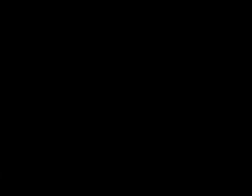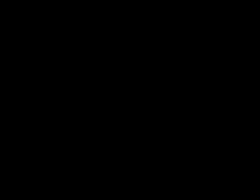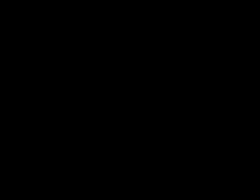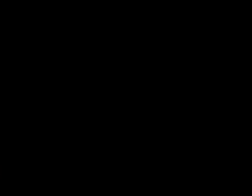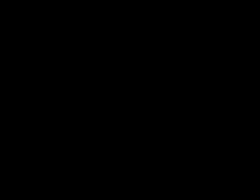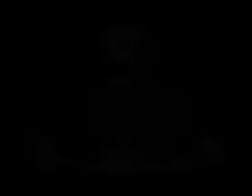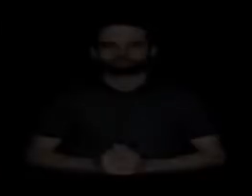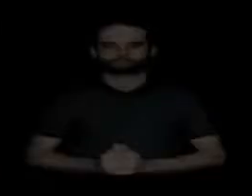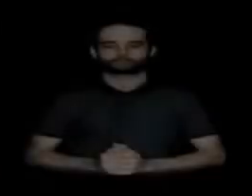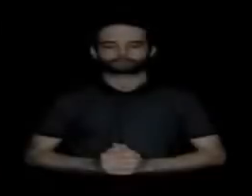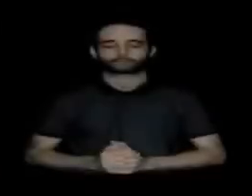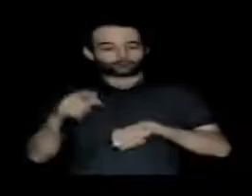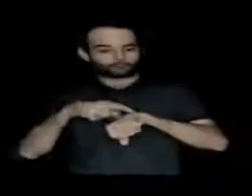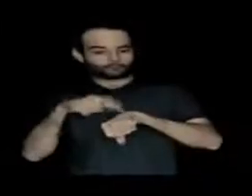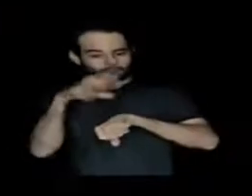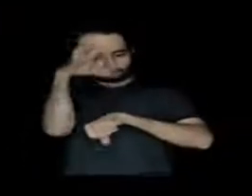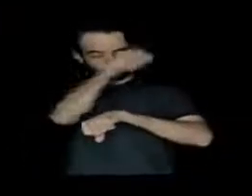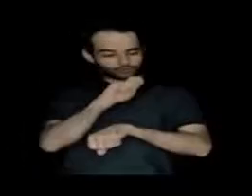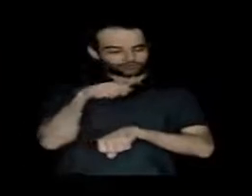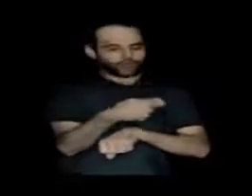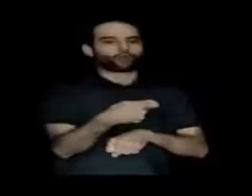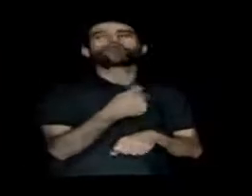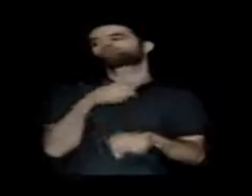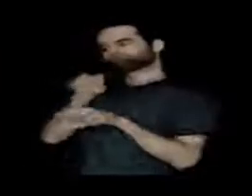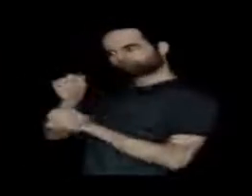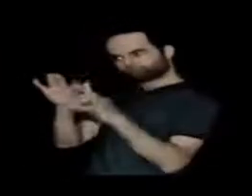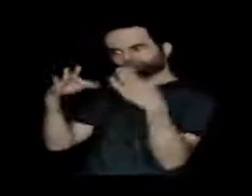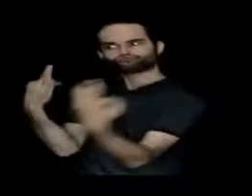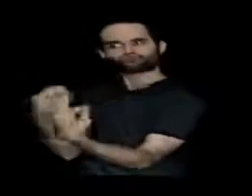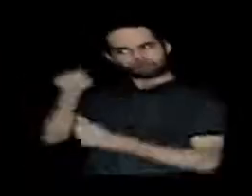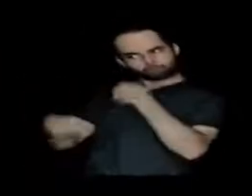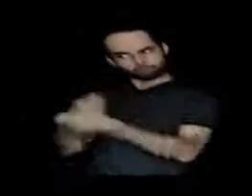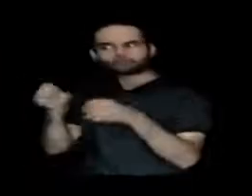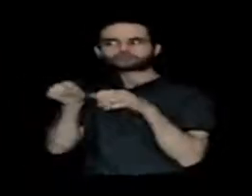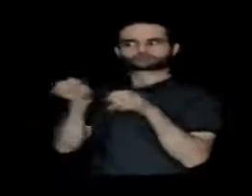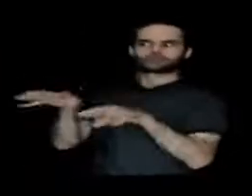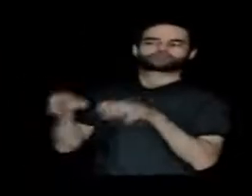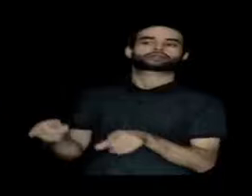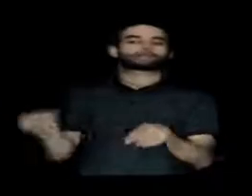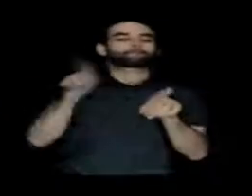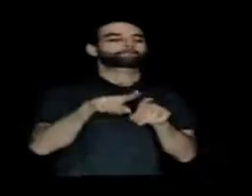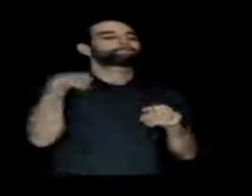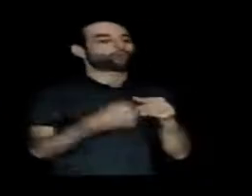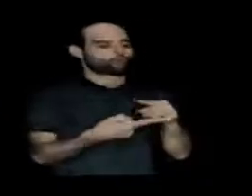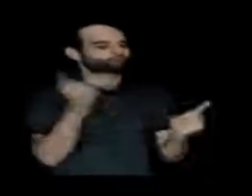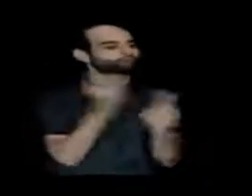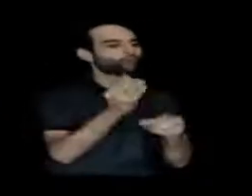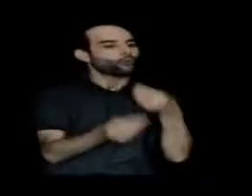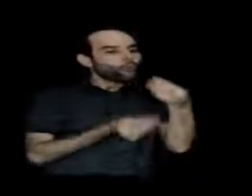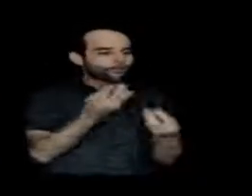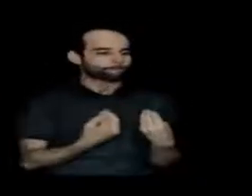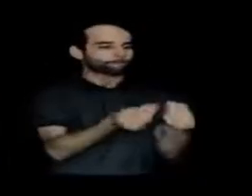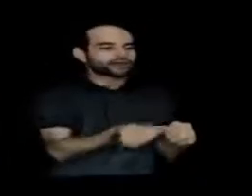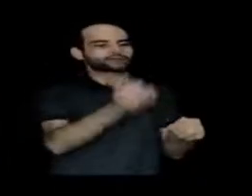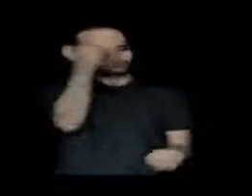family, and I'd slowly find out how to pass it on to Janinne. We tried to do an